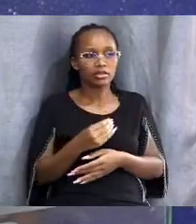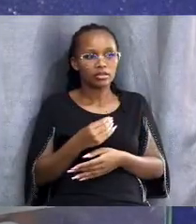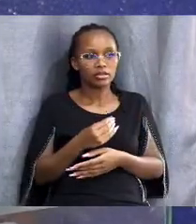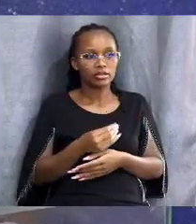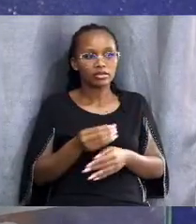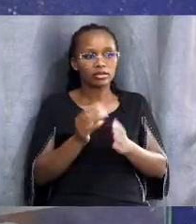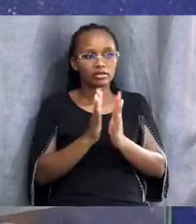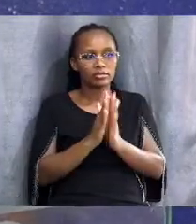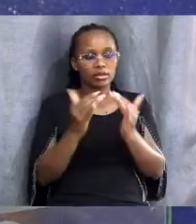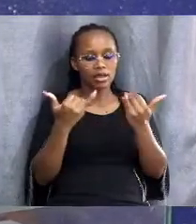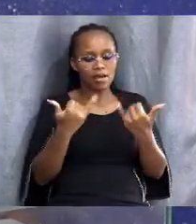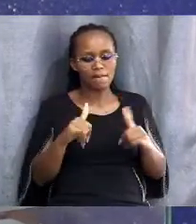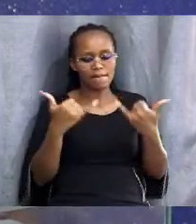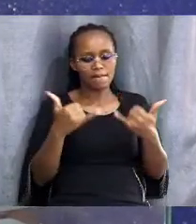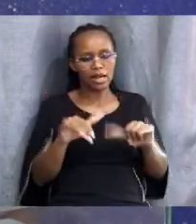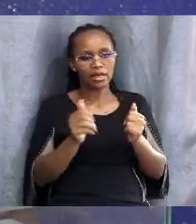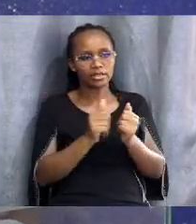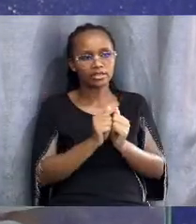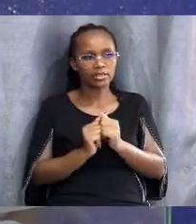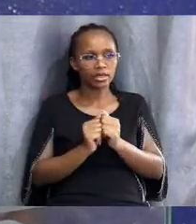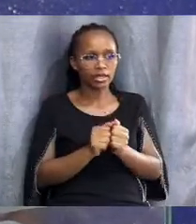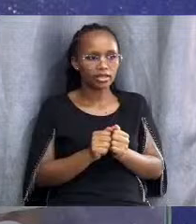play together.